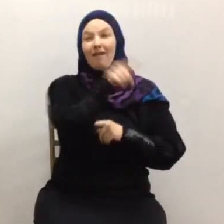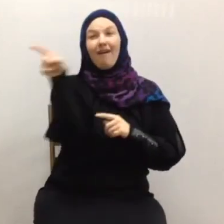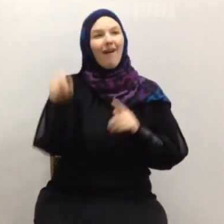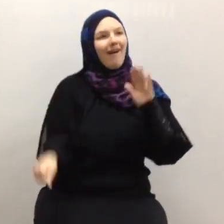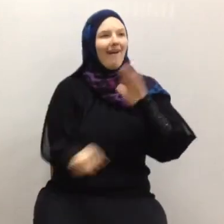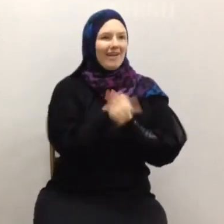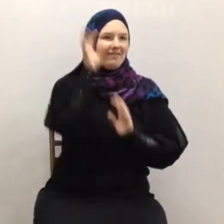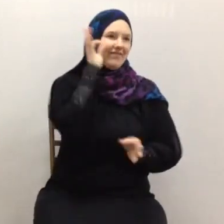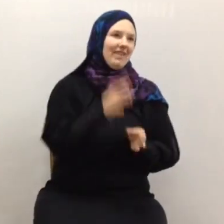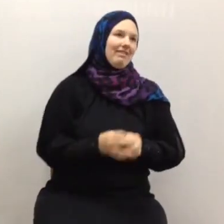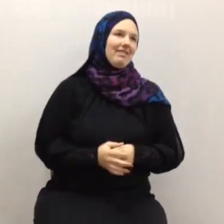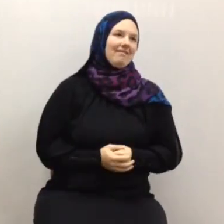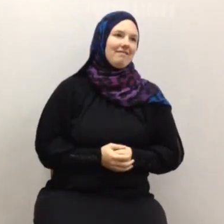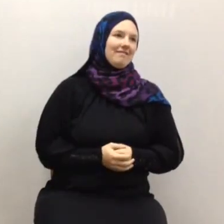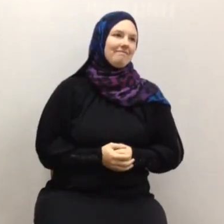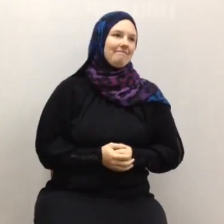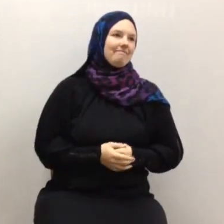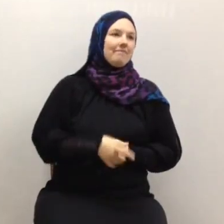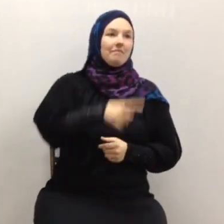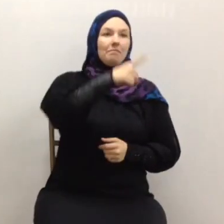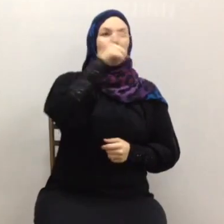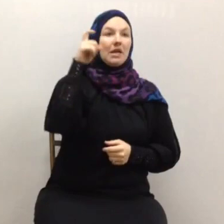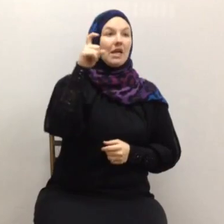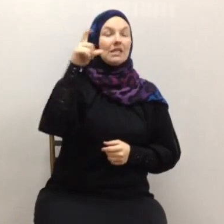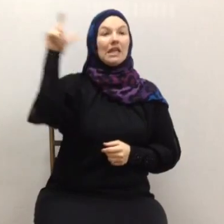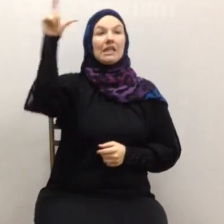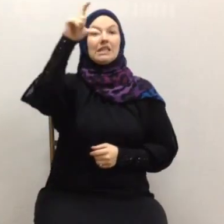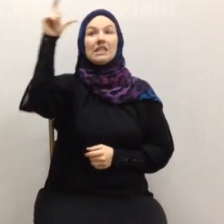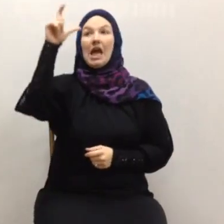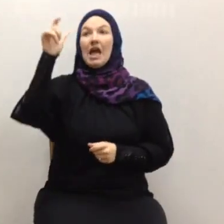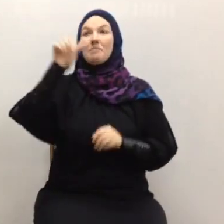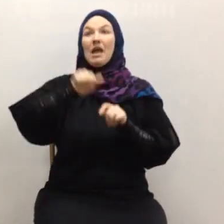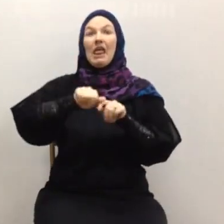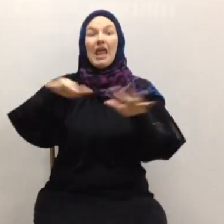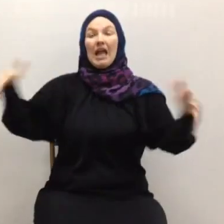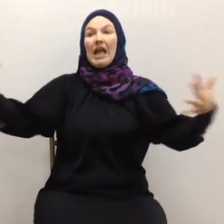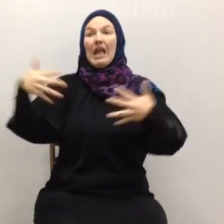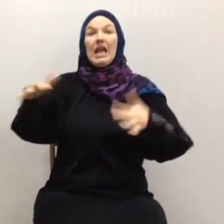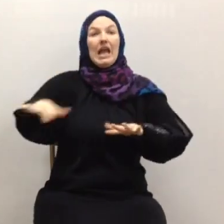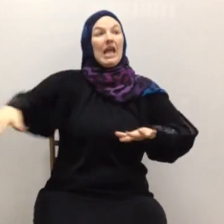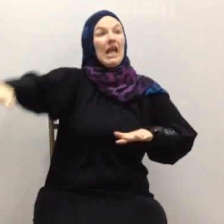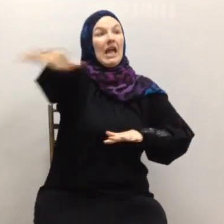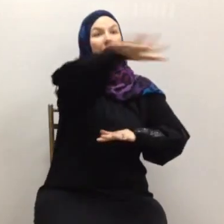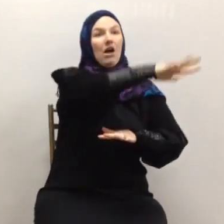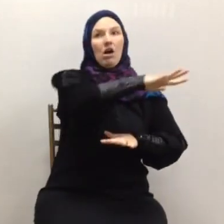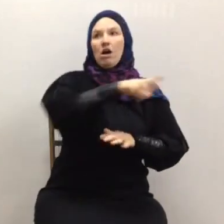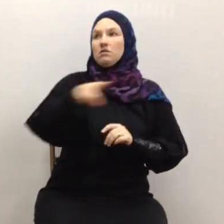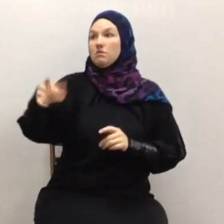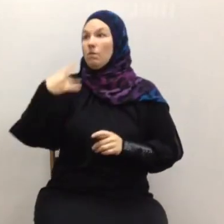Islamophobia is scaring many of us. Many of us are hiding